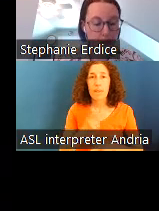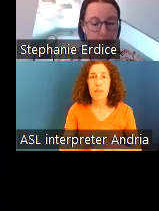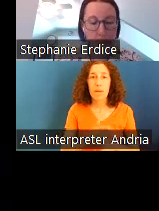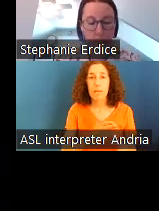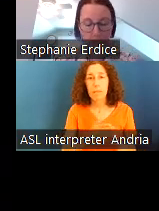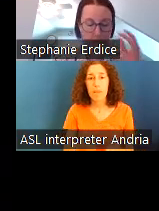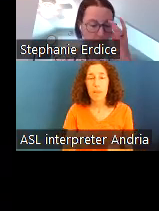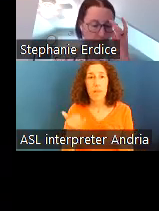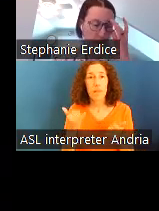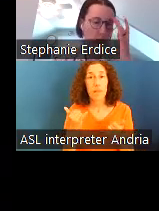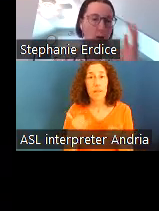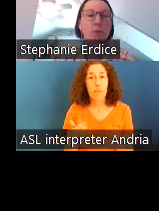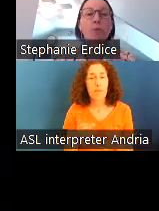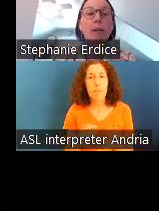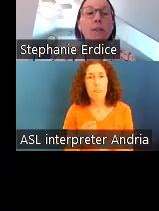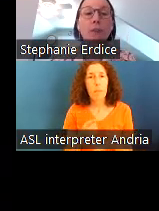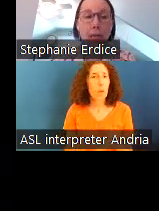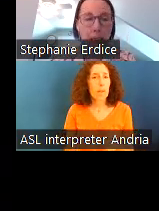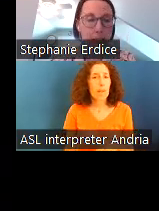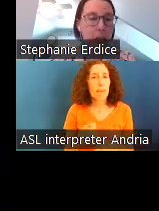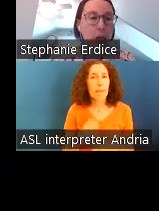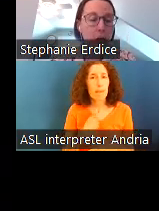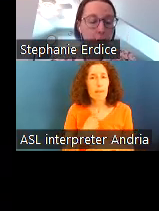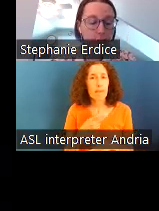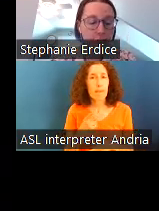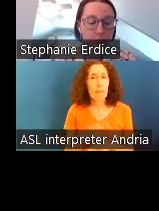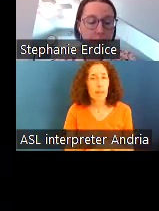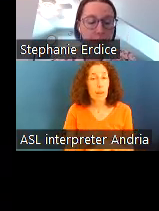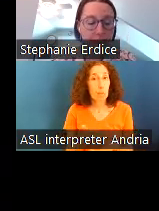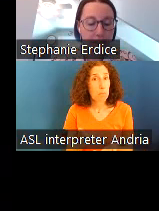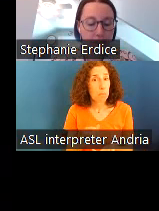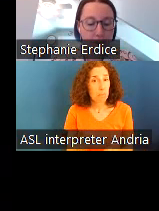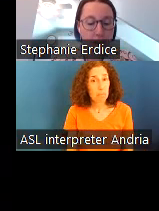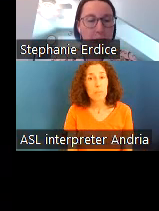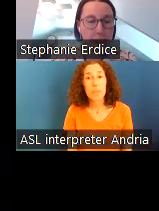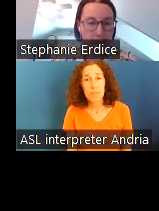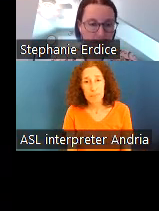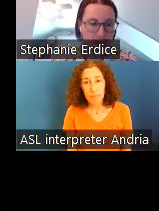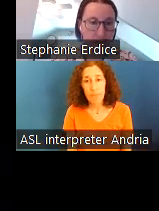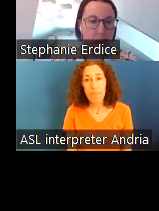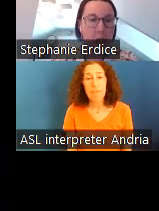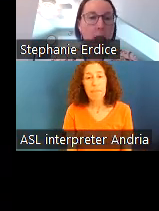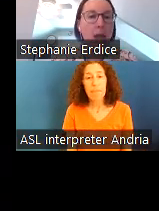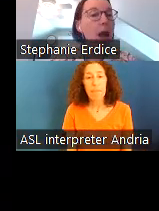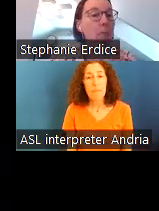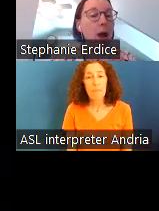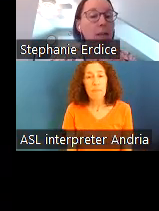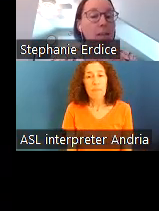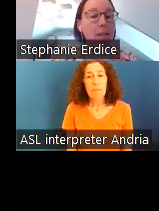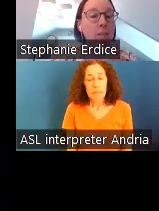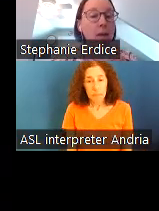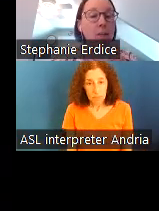What actually is self-care if we try to define it? So these are intentional activities